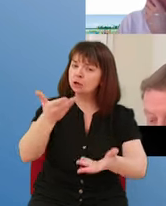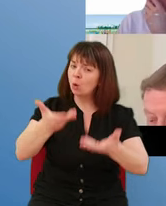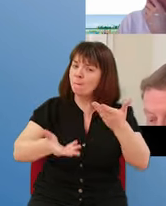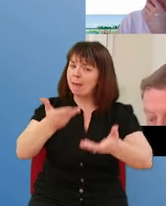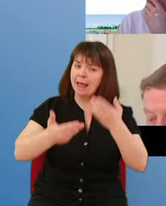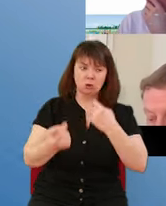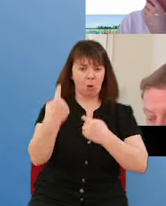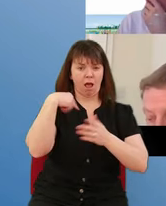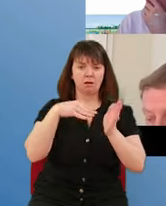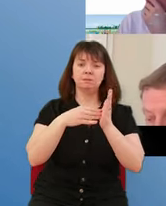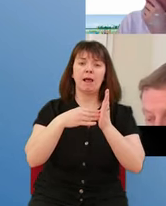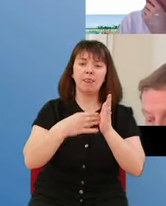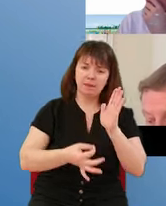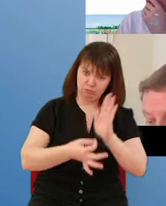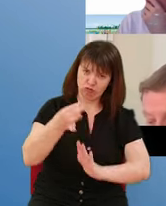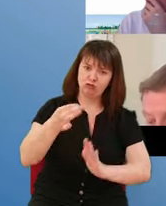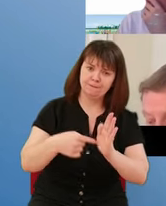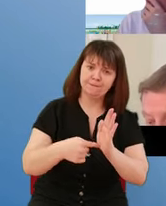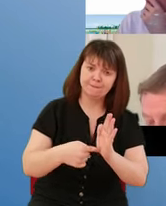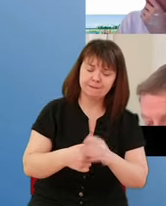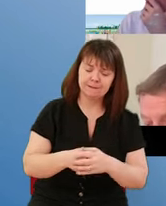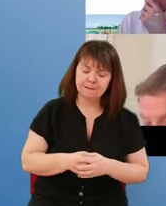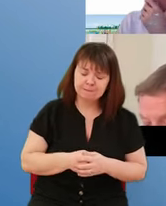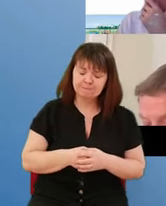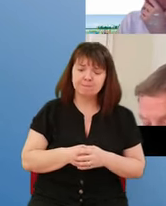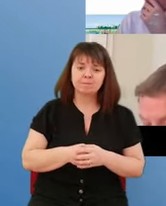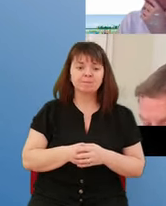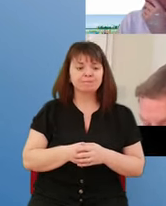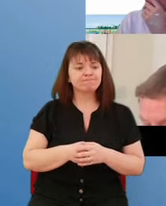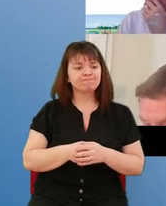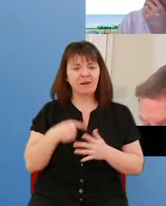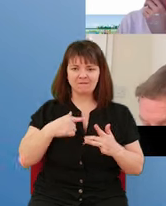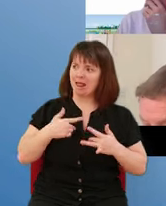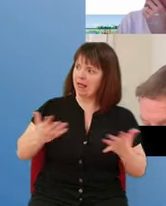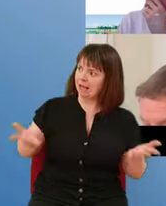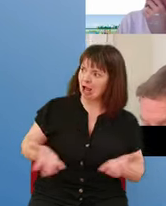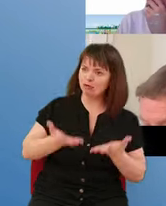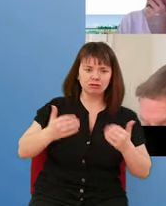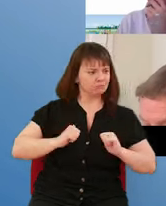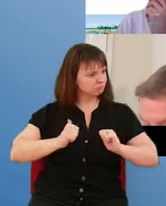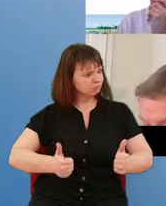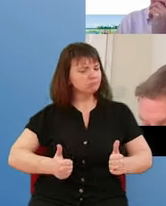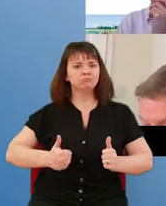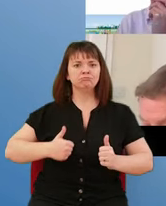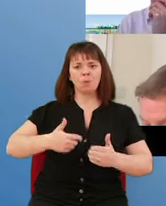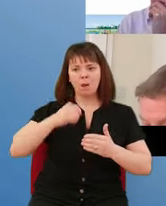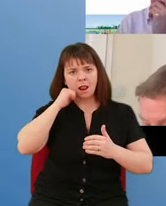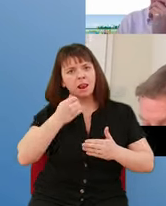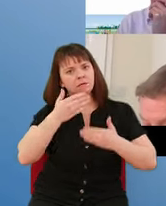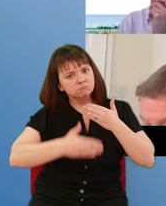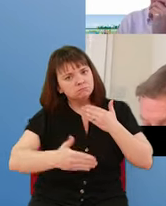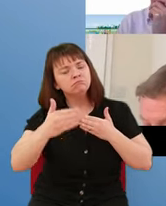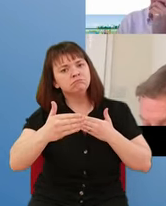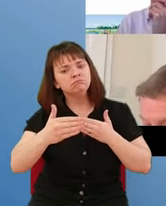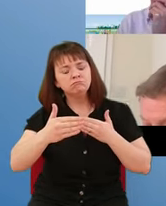going forward, we are going to perform better. I think things to highlight, I